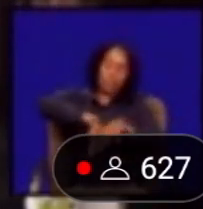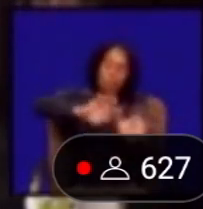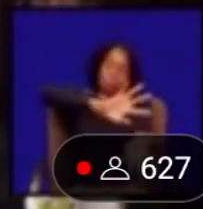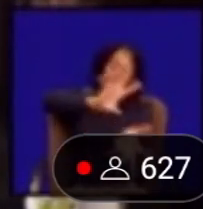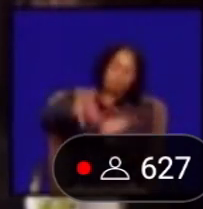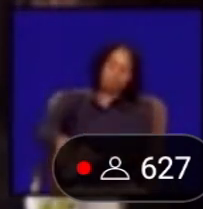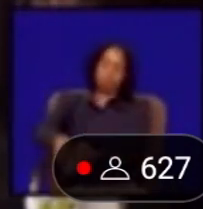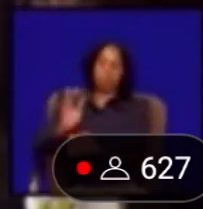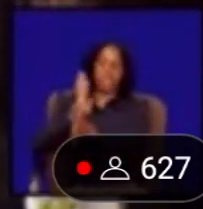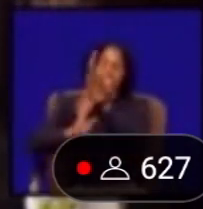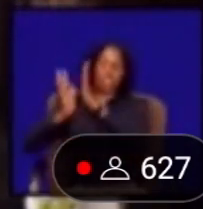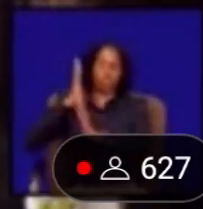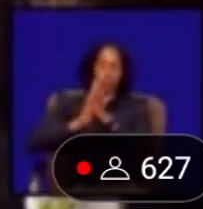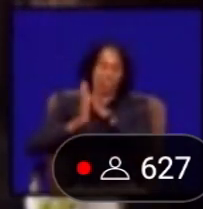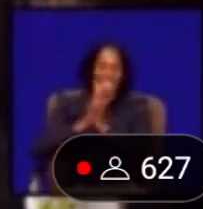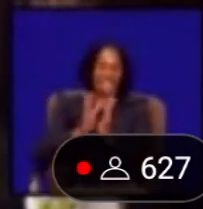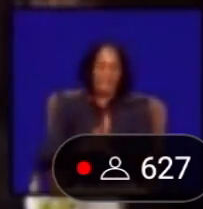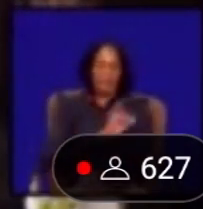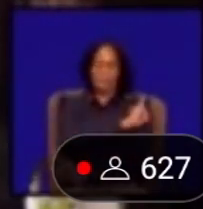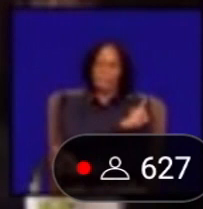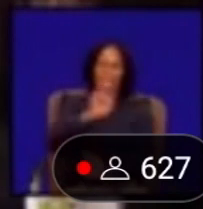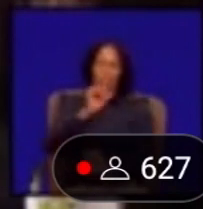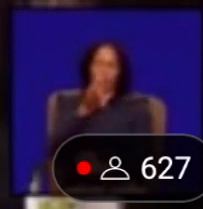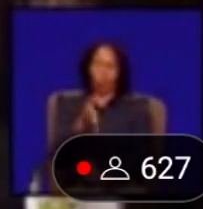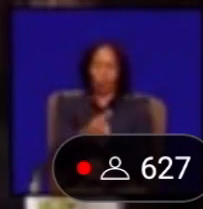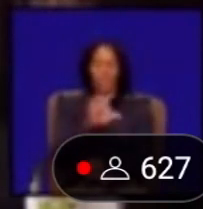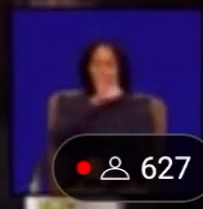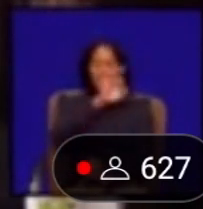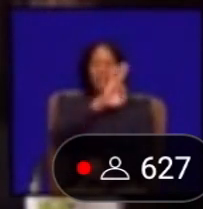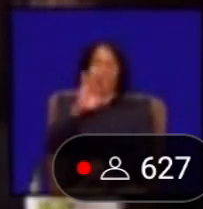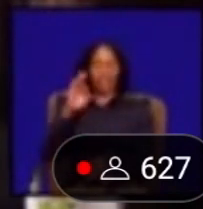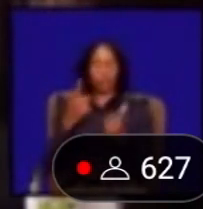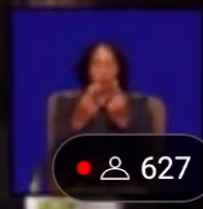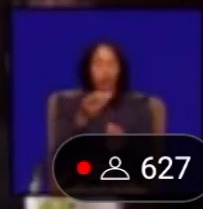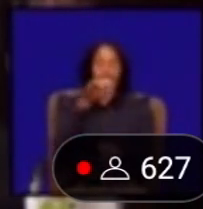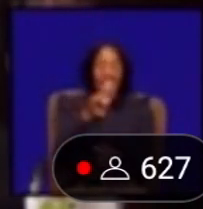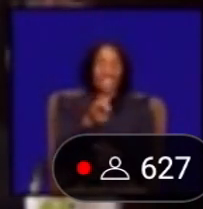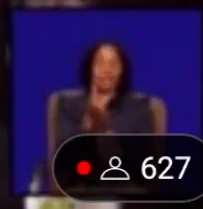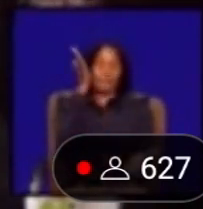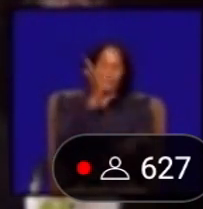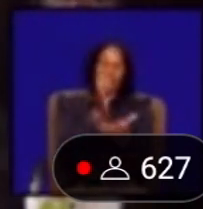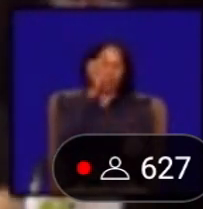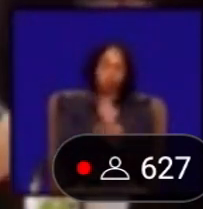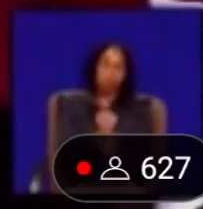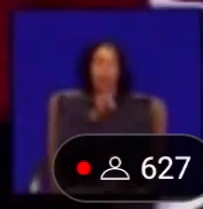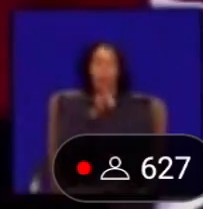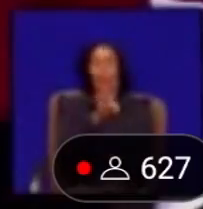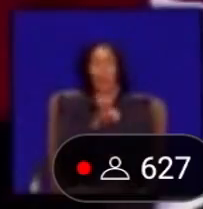violently so, and the EFF is going to make sure that happens. Thank you.